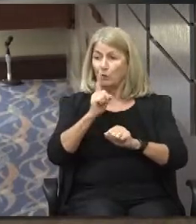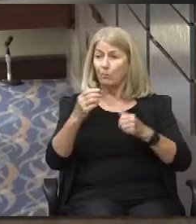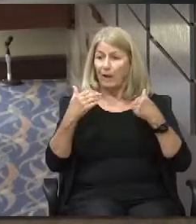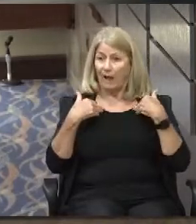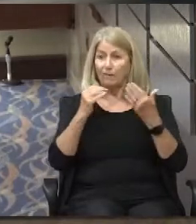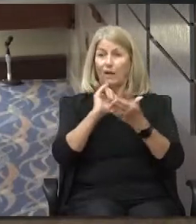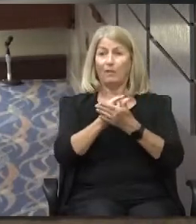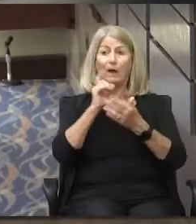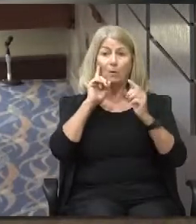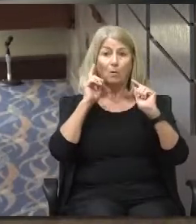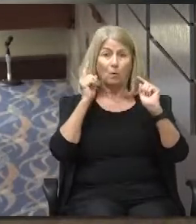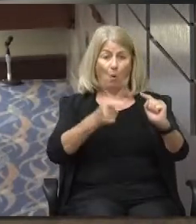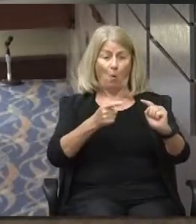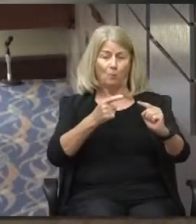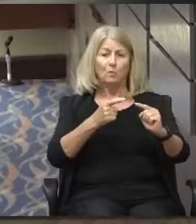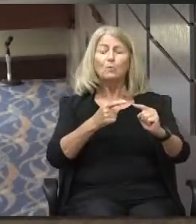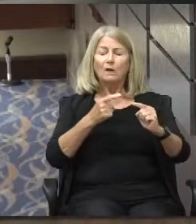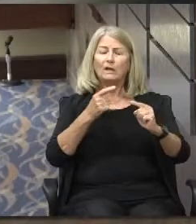keeping Waco a safe city.